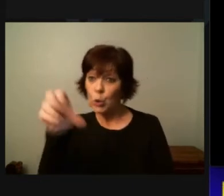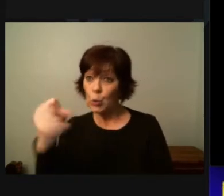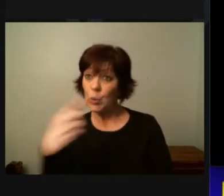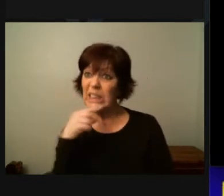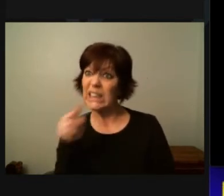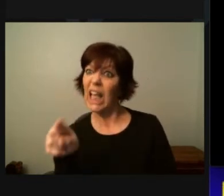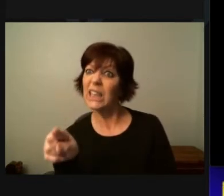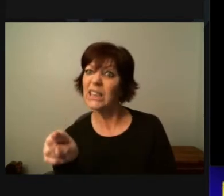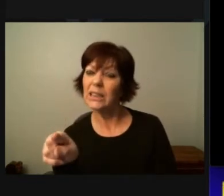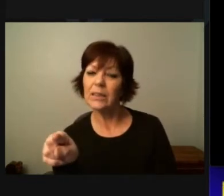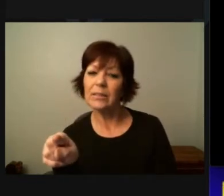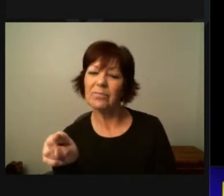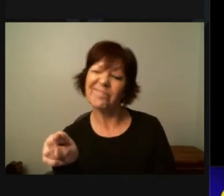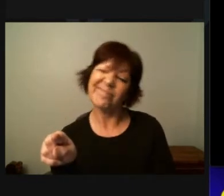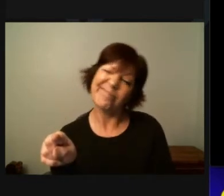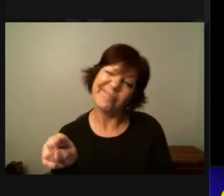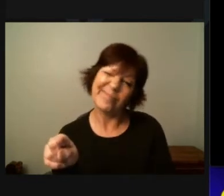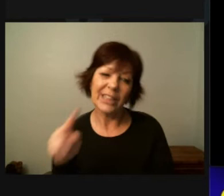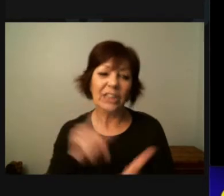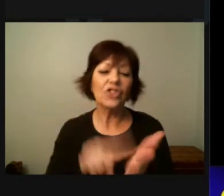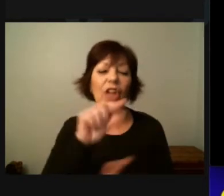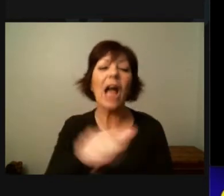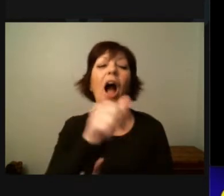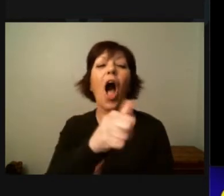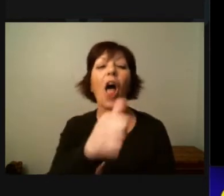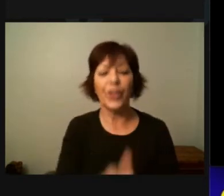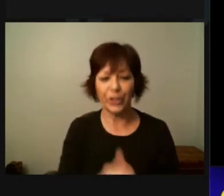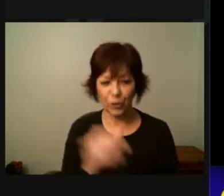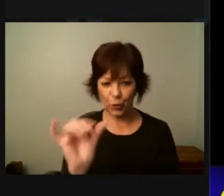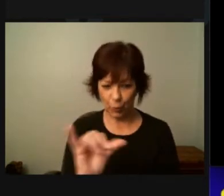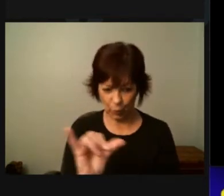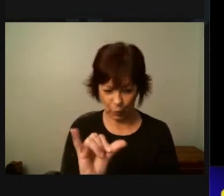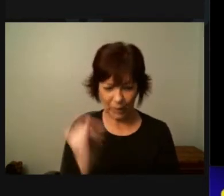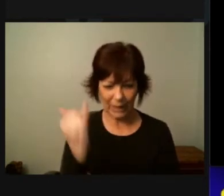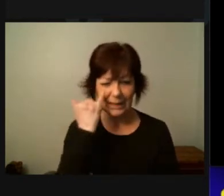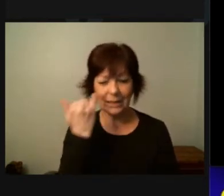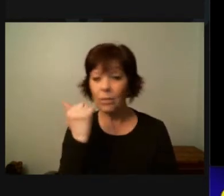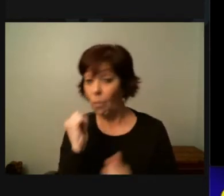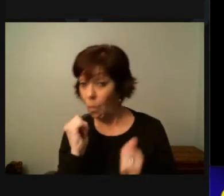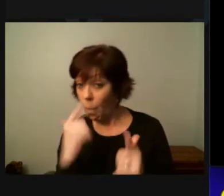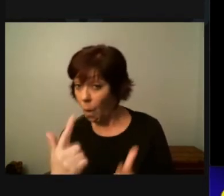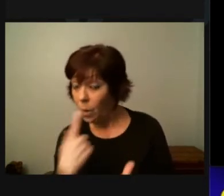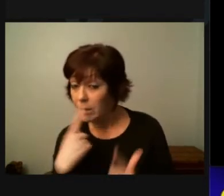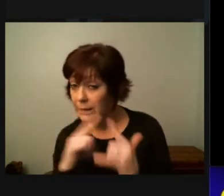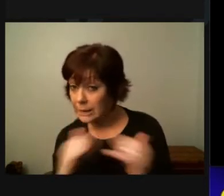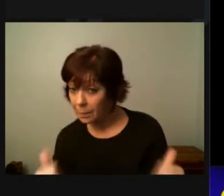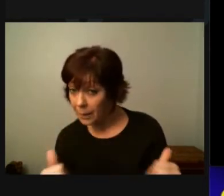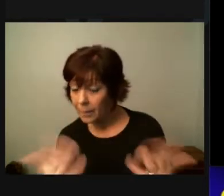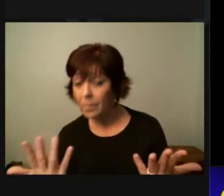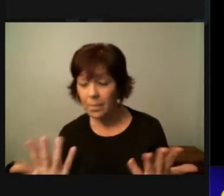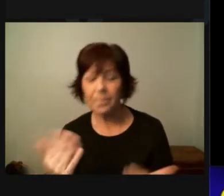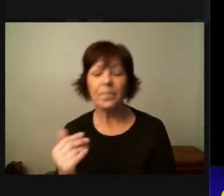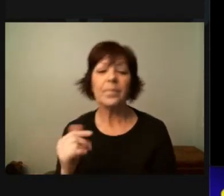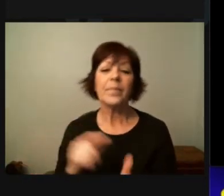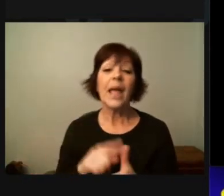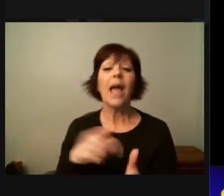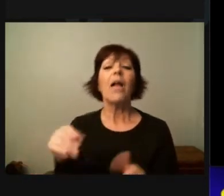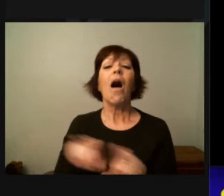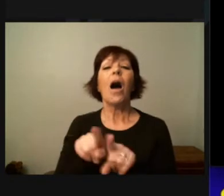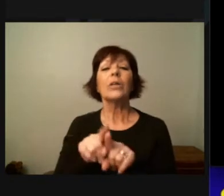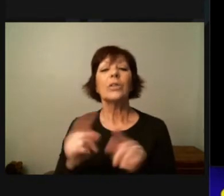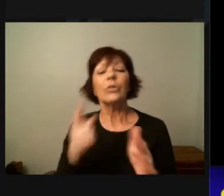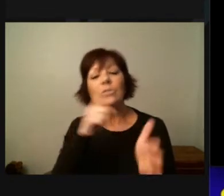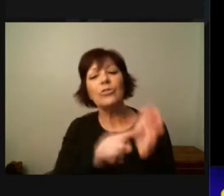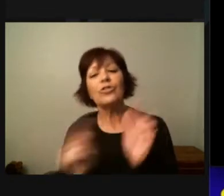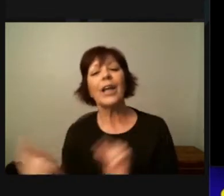it was true, I would check some other news sources and to see what they're saying, and I would go back to a green source to check